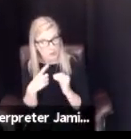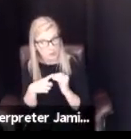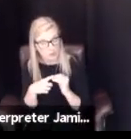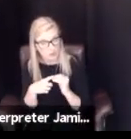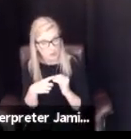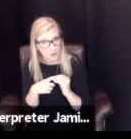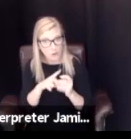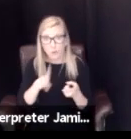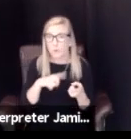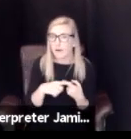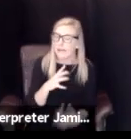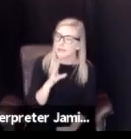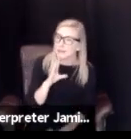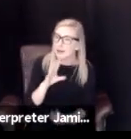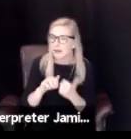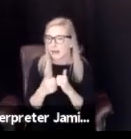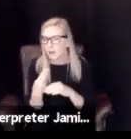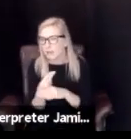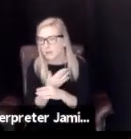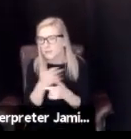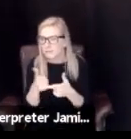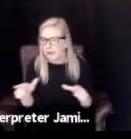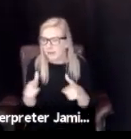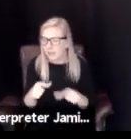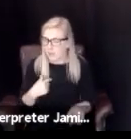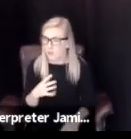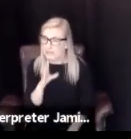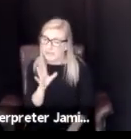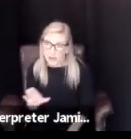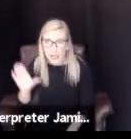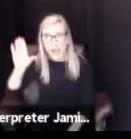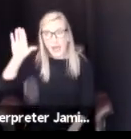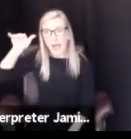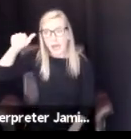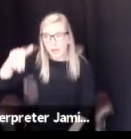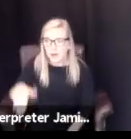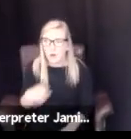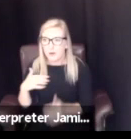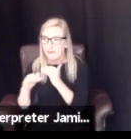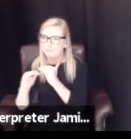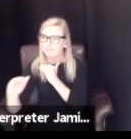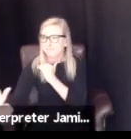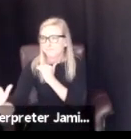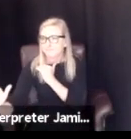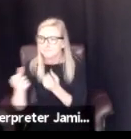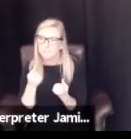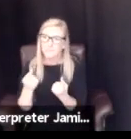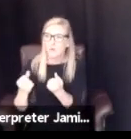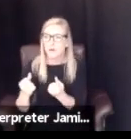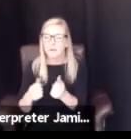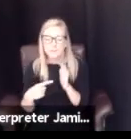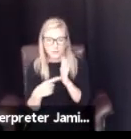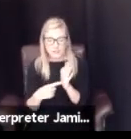I talk and how I use my language, do I go up or am I steady in terms of, so for an example, I could